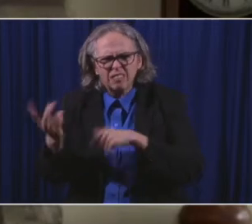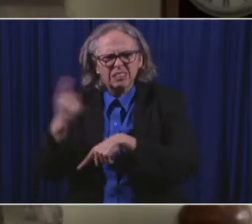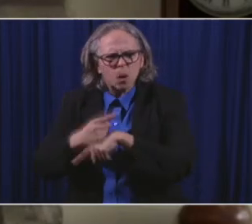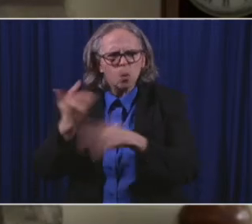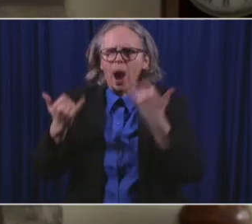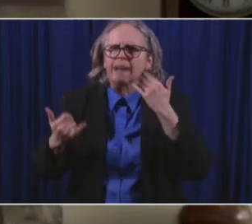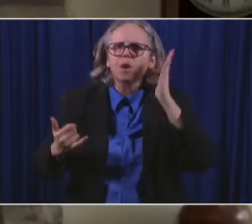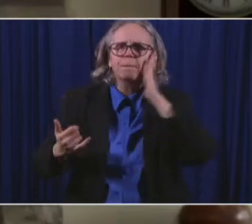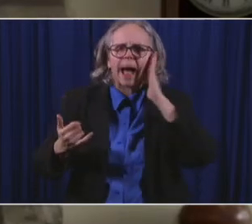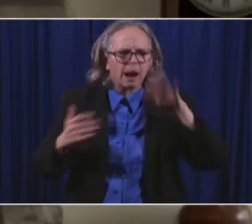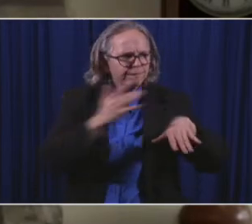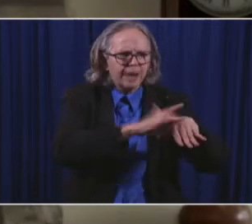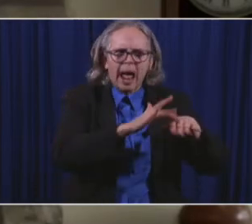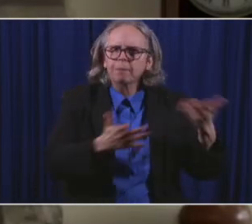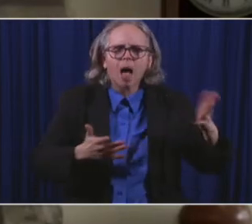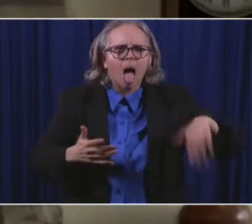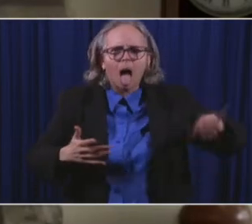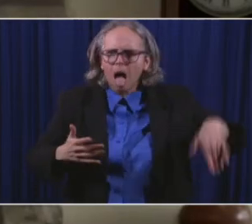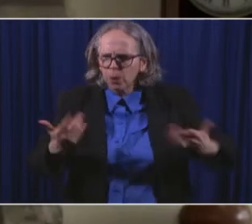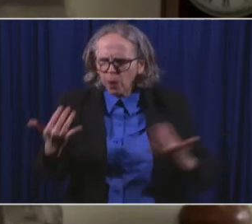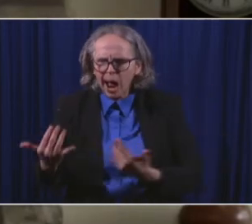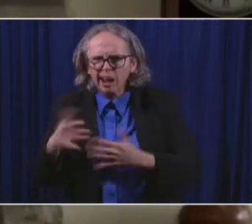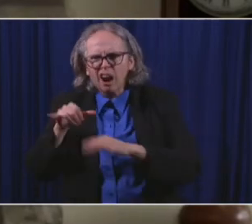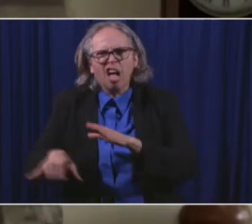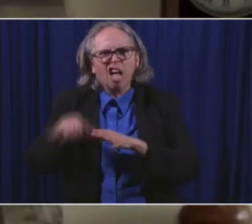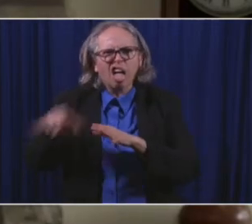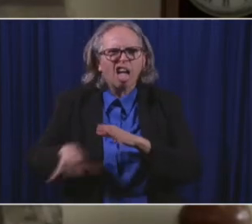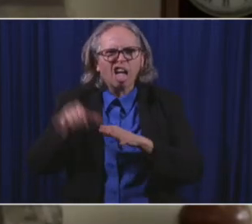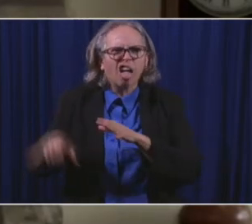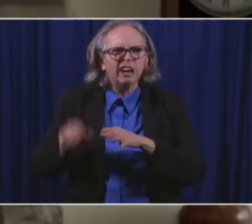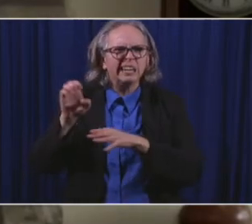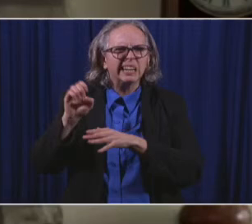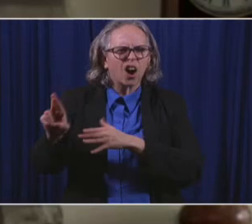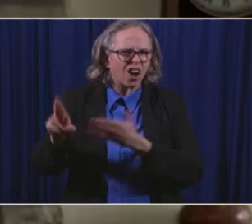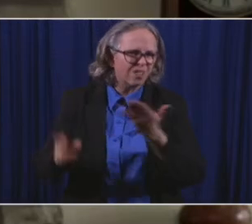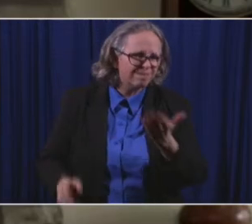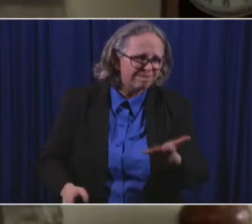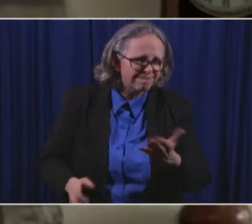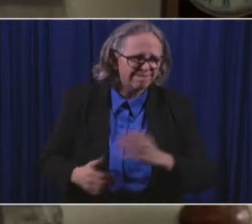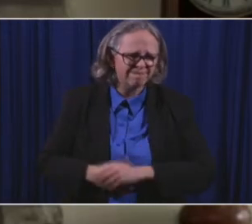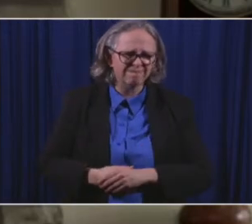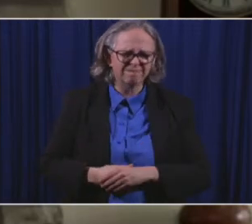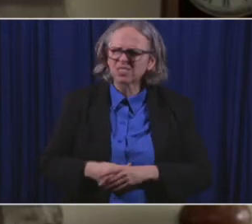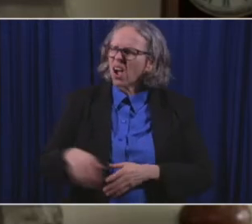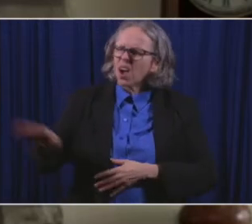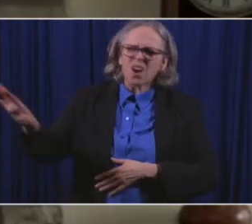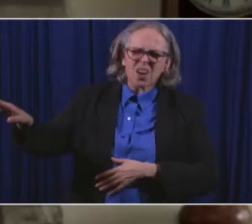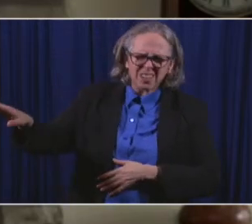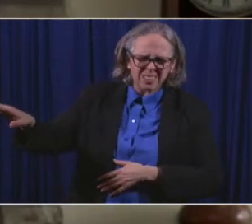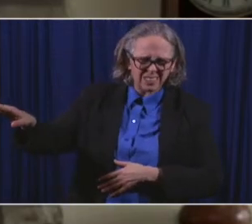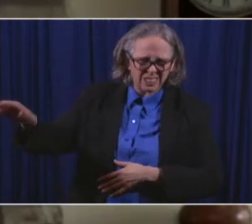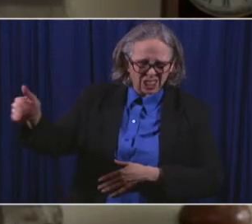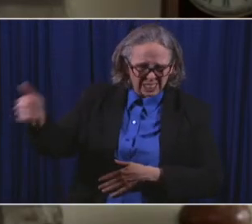So tell us a little bit about, are you dealing directly yourself with these patients? Are